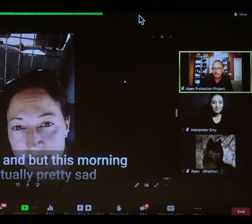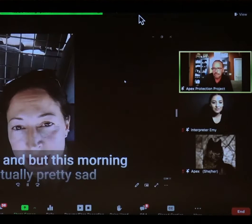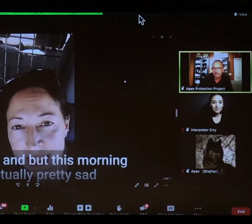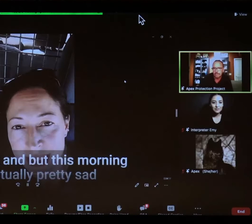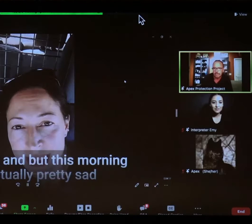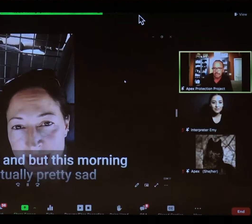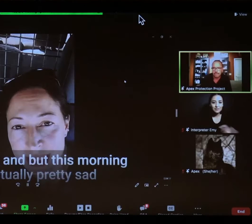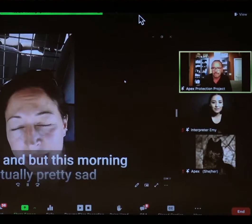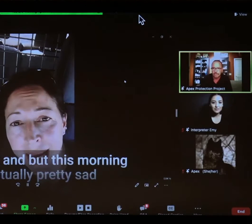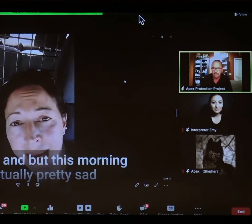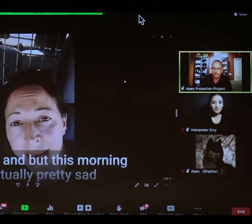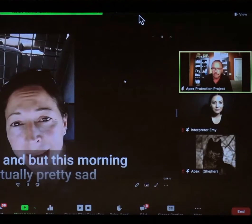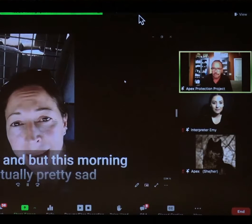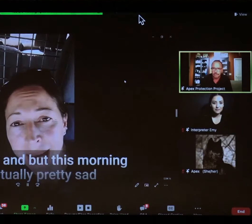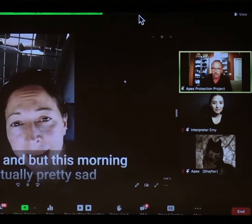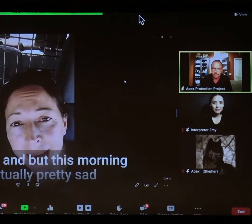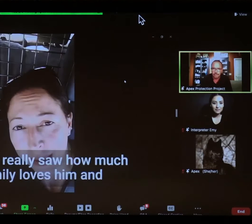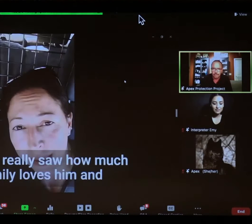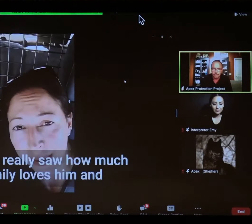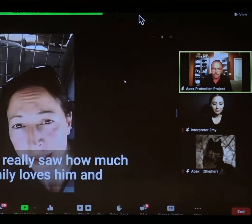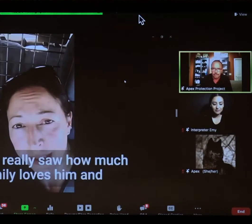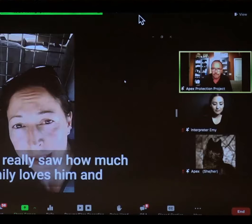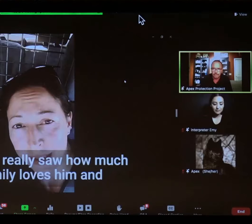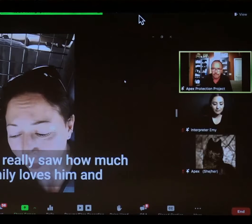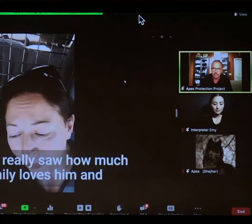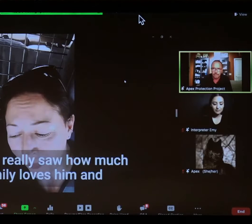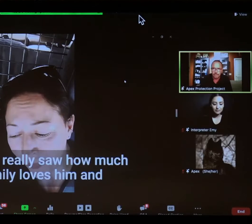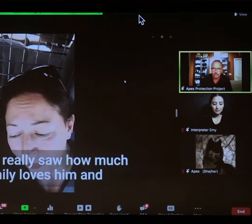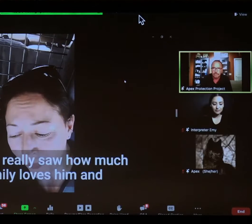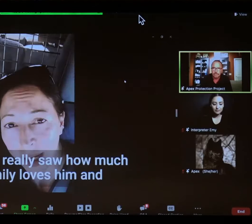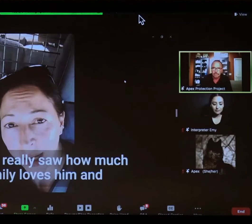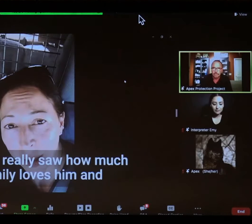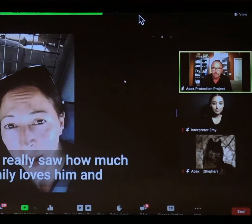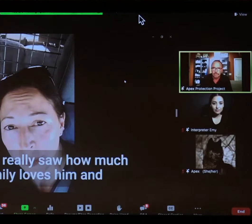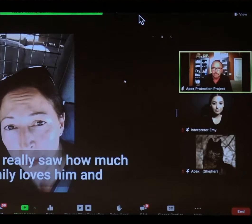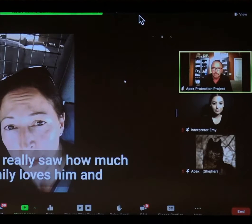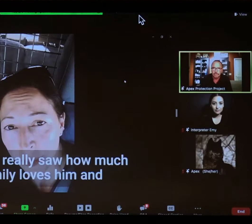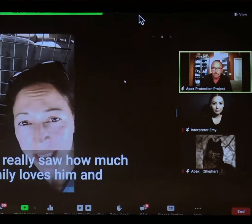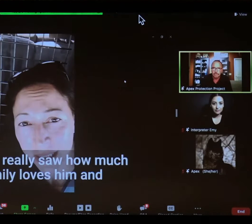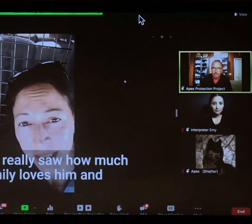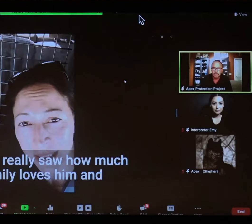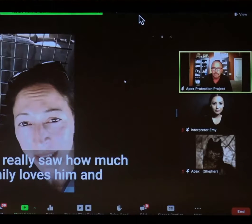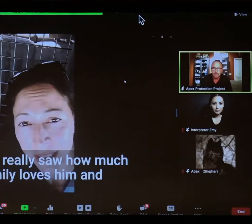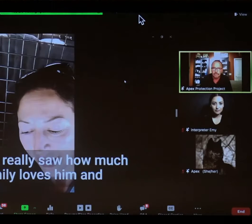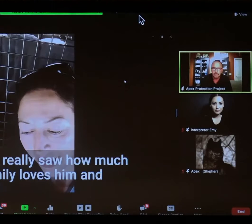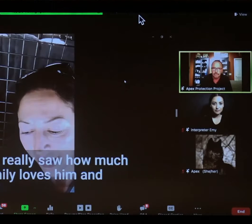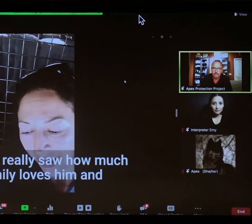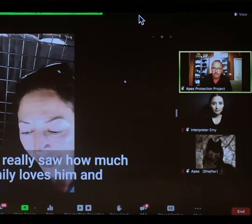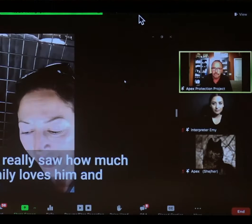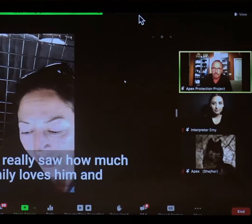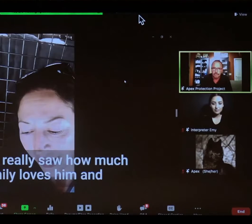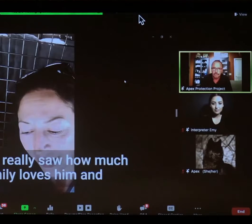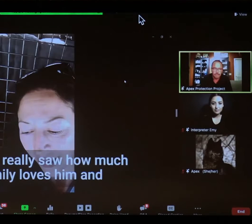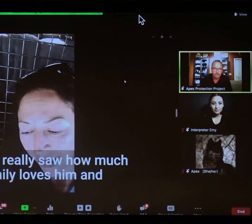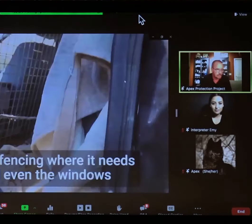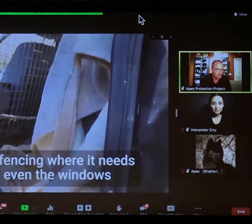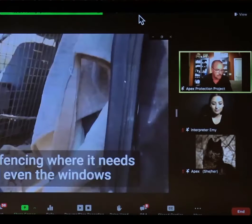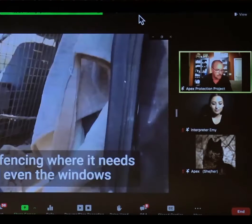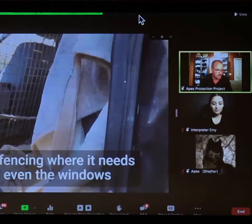was actually pretty sad because we really saw how much this family loves him. It has